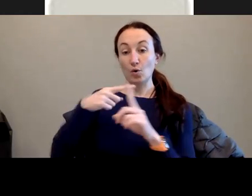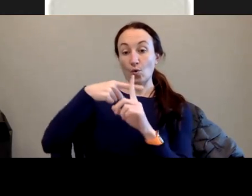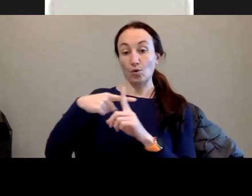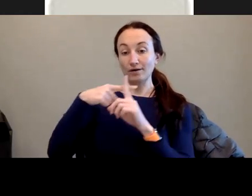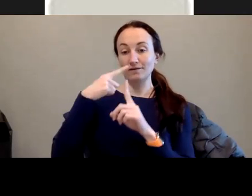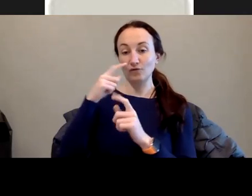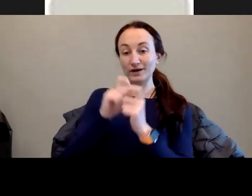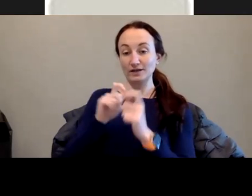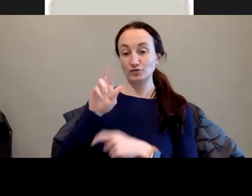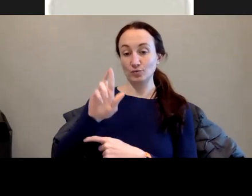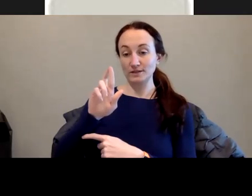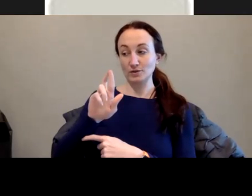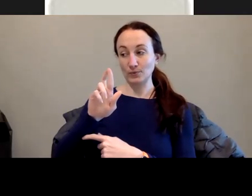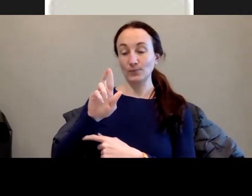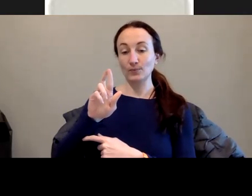residue, and